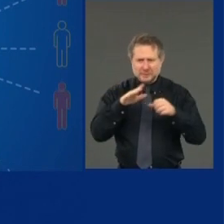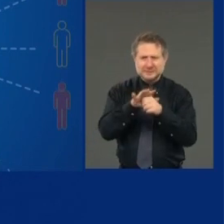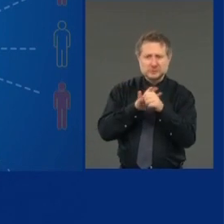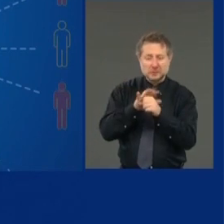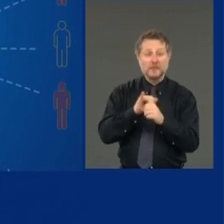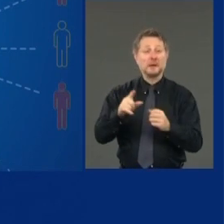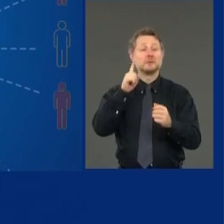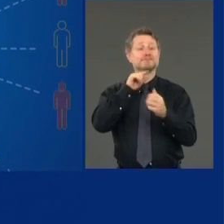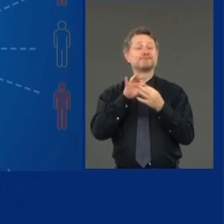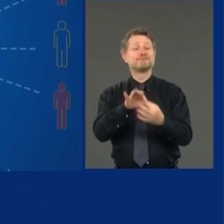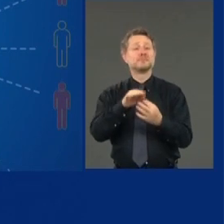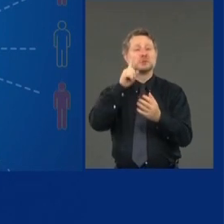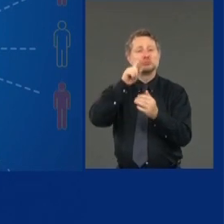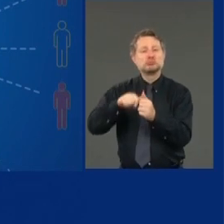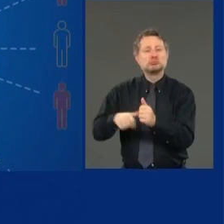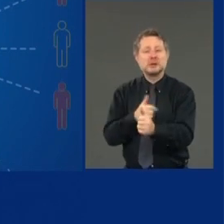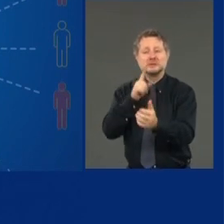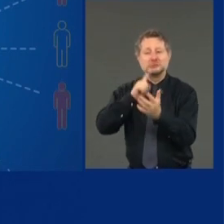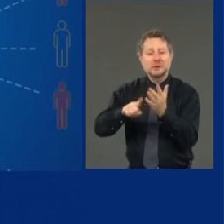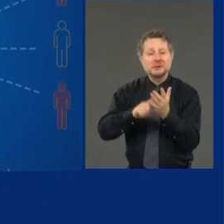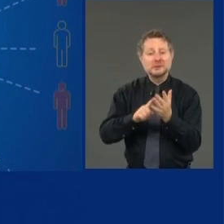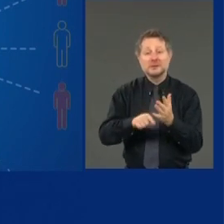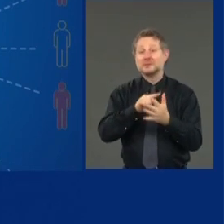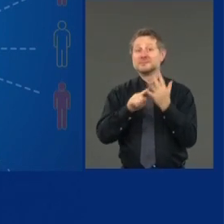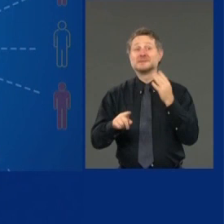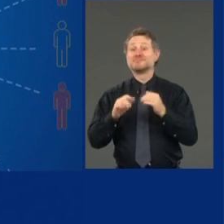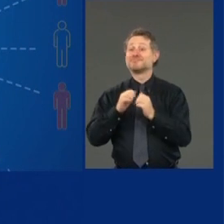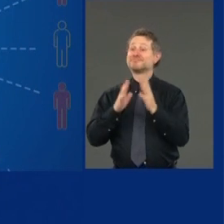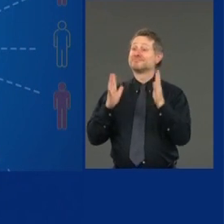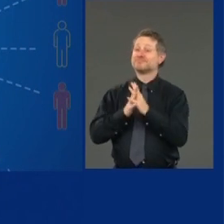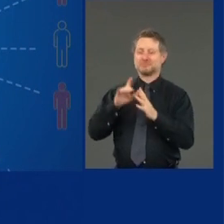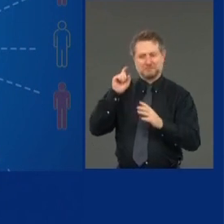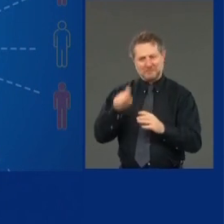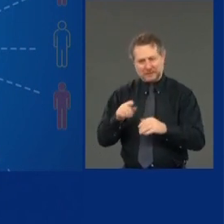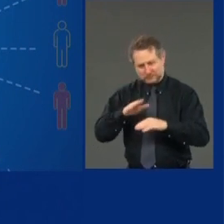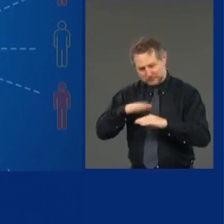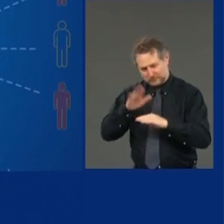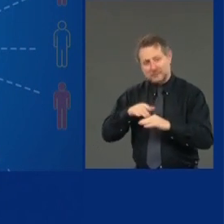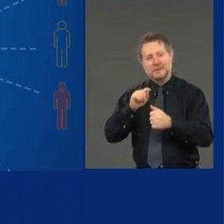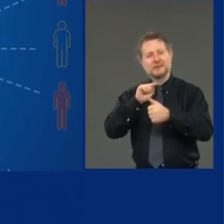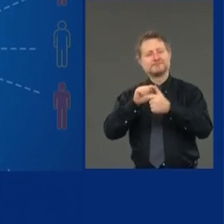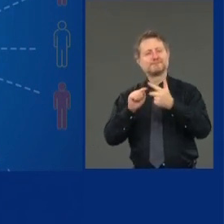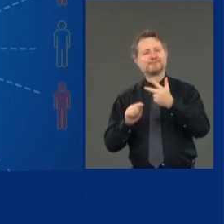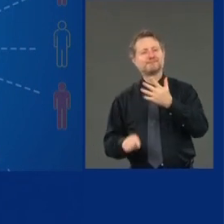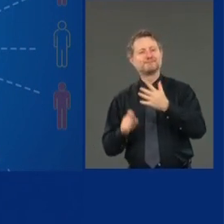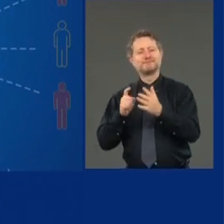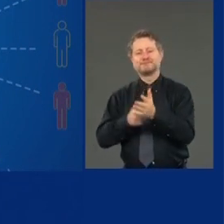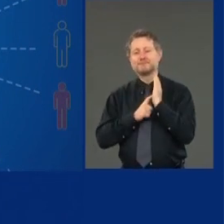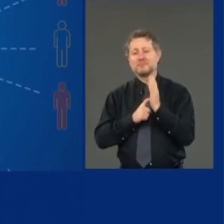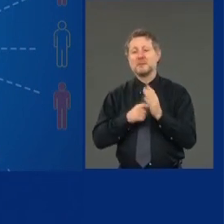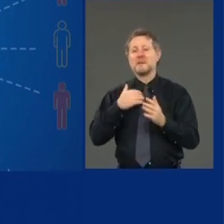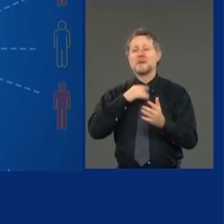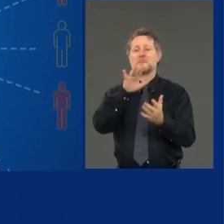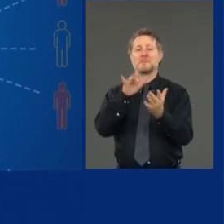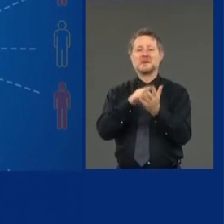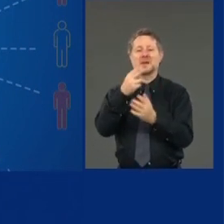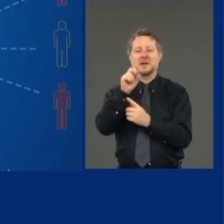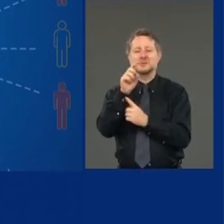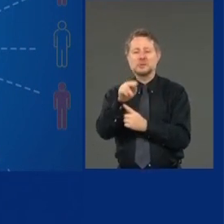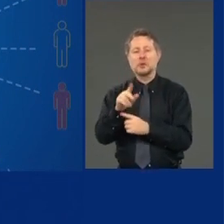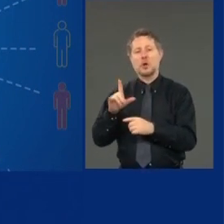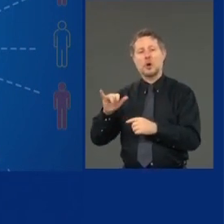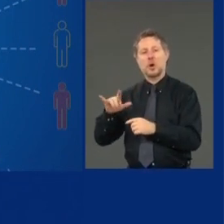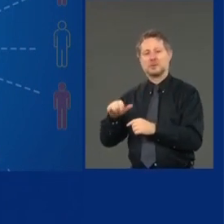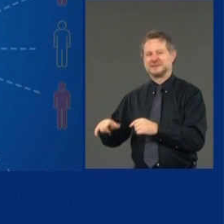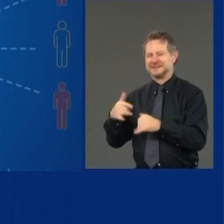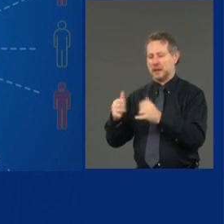all the regions that have come online had to have the right number of tracers. That's where we're talking about Mid-Hudson and Long Island has to get their tracing numbers